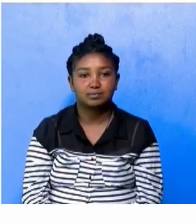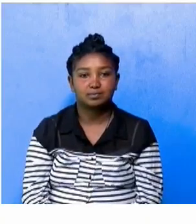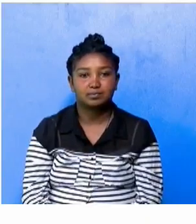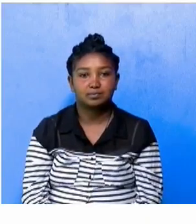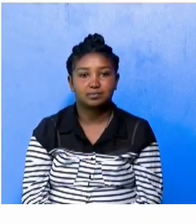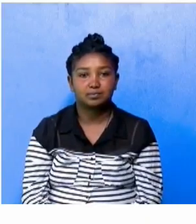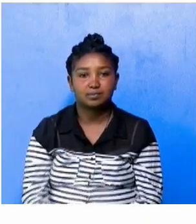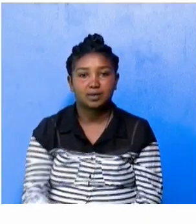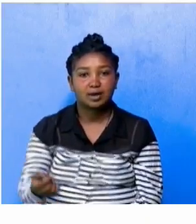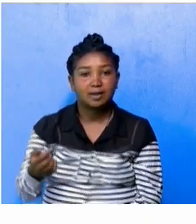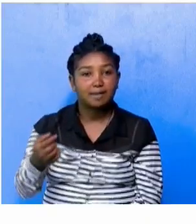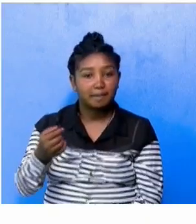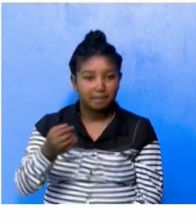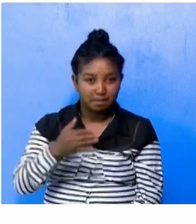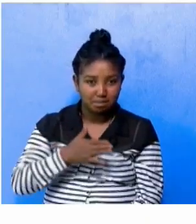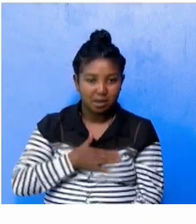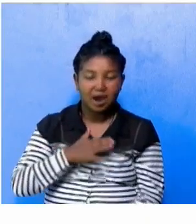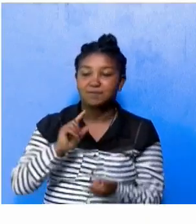My friend